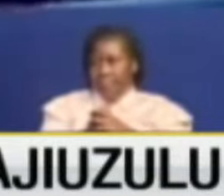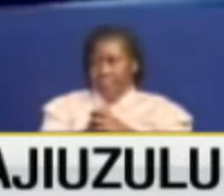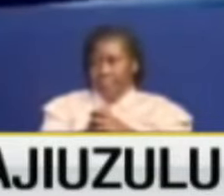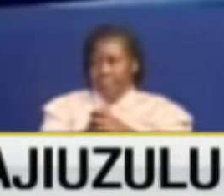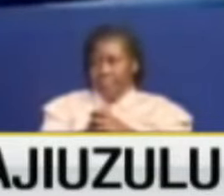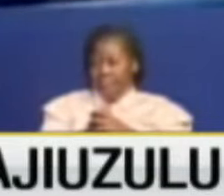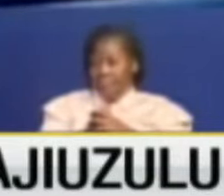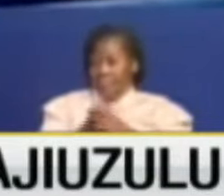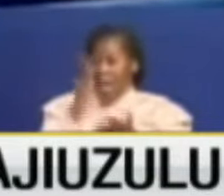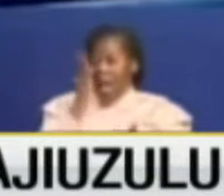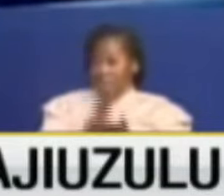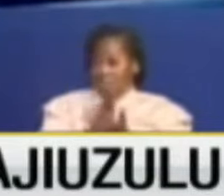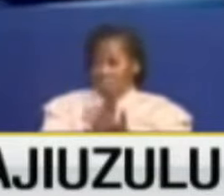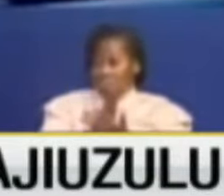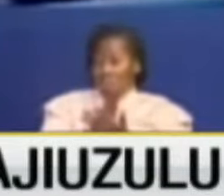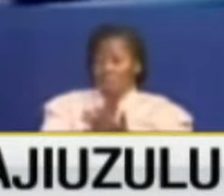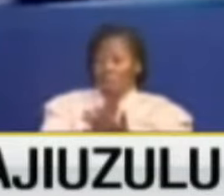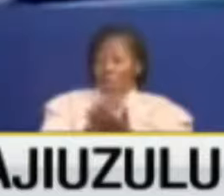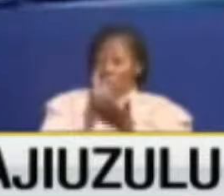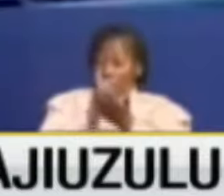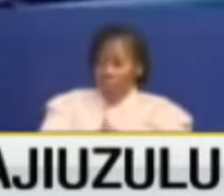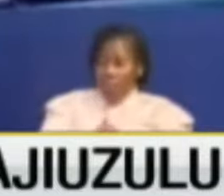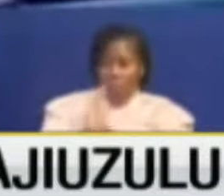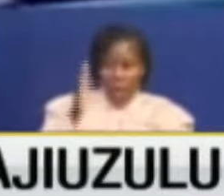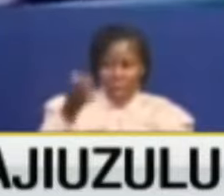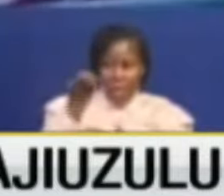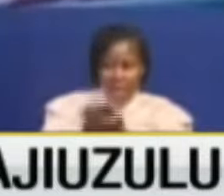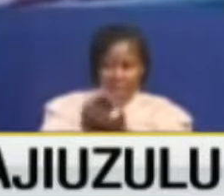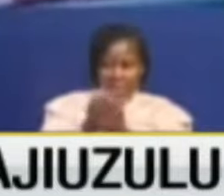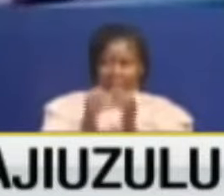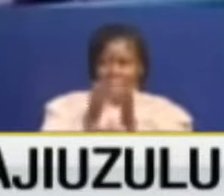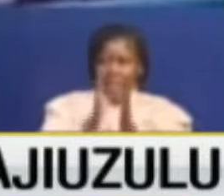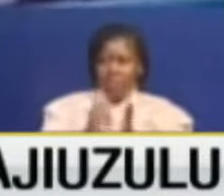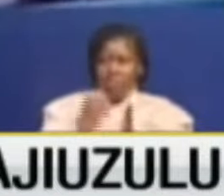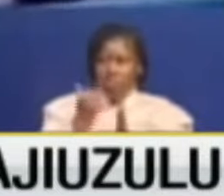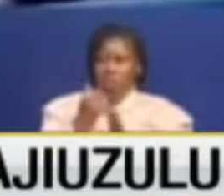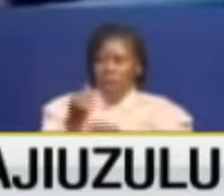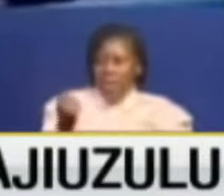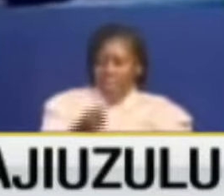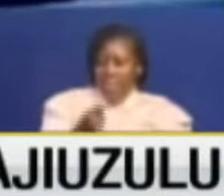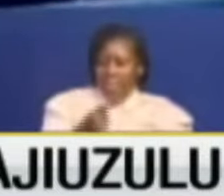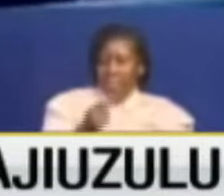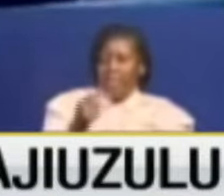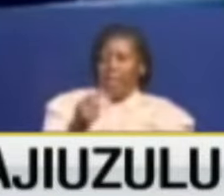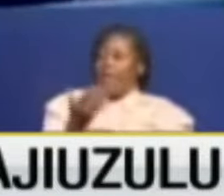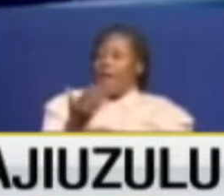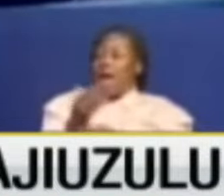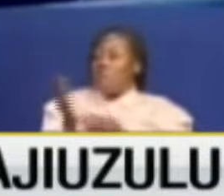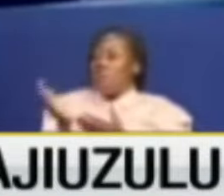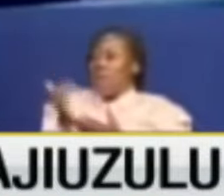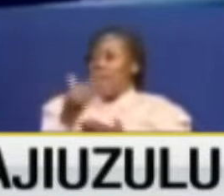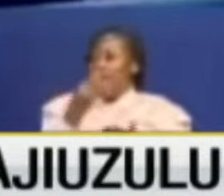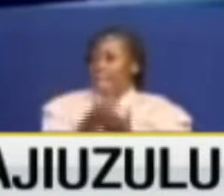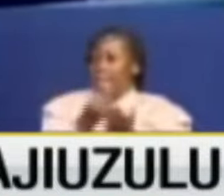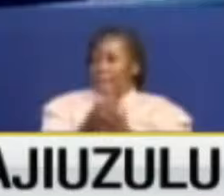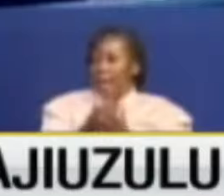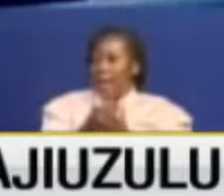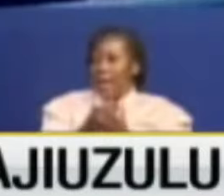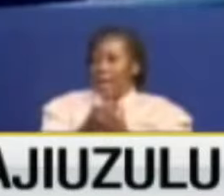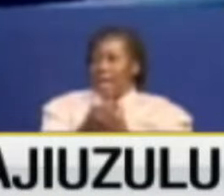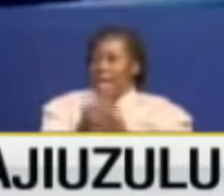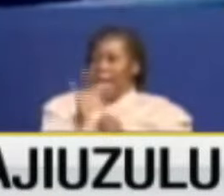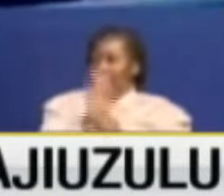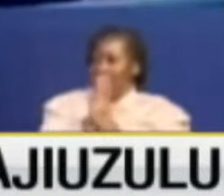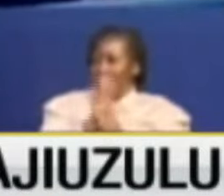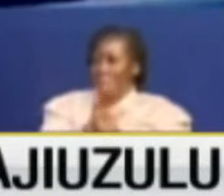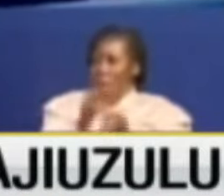It is a fact we will prove by evidence. The leaders who have waged war against the governor have collected money across